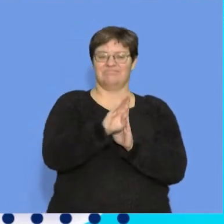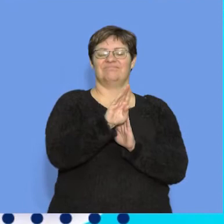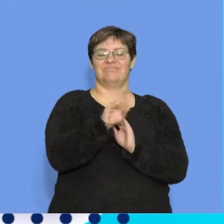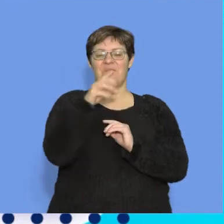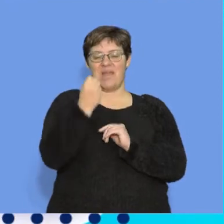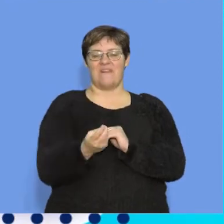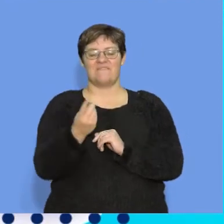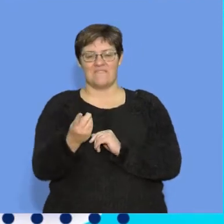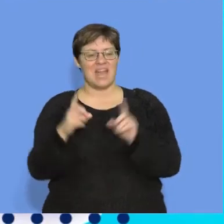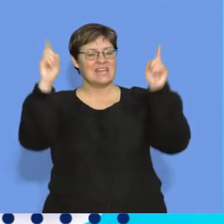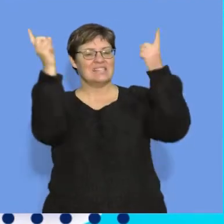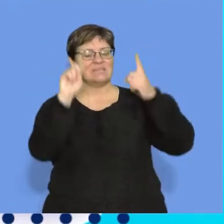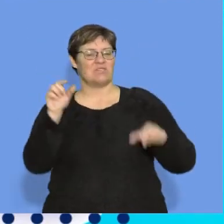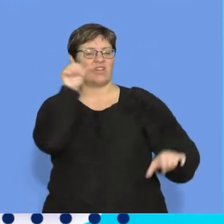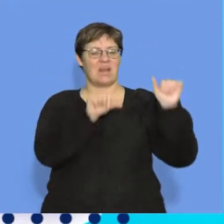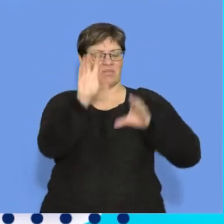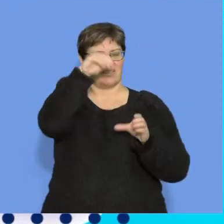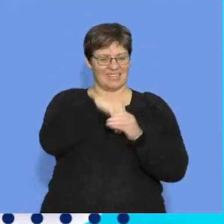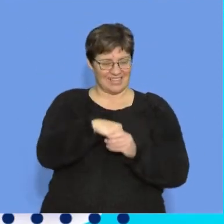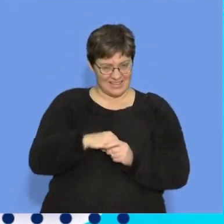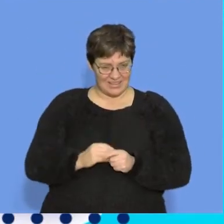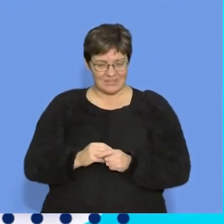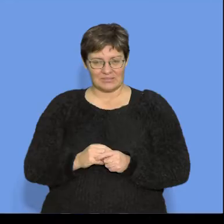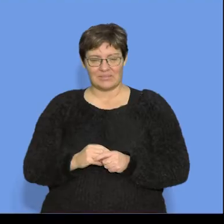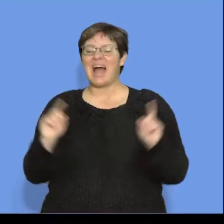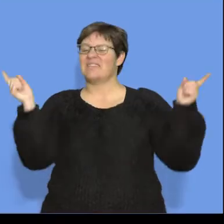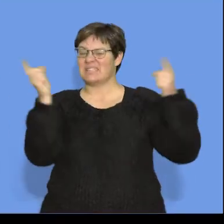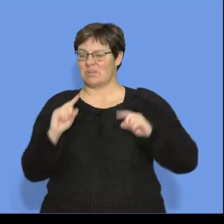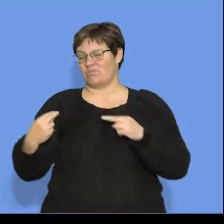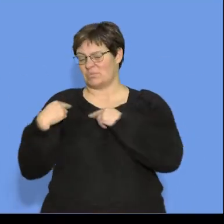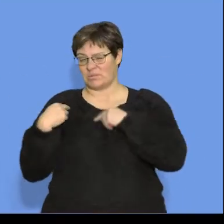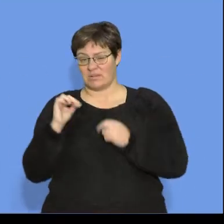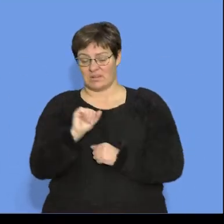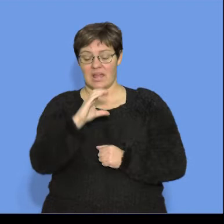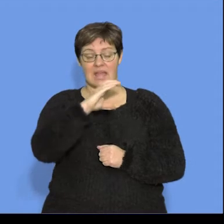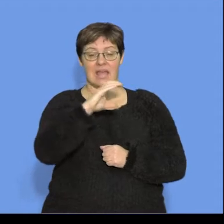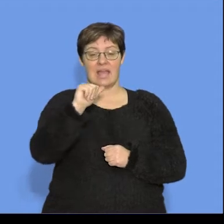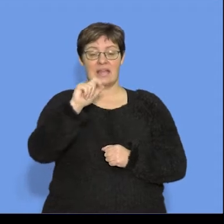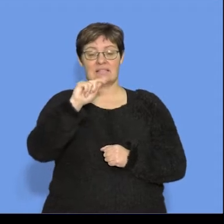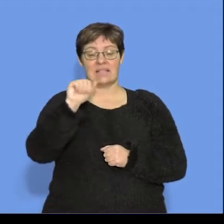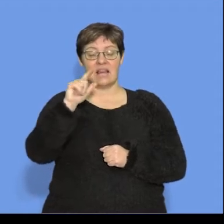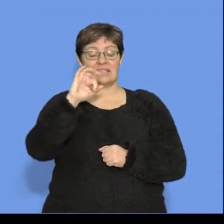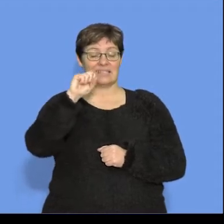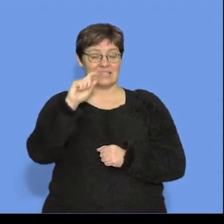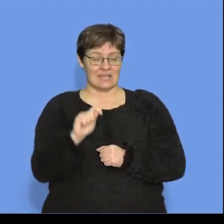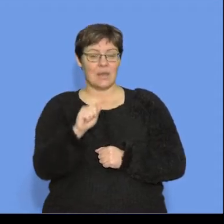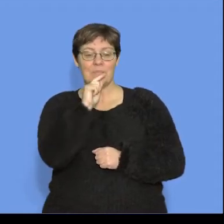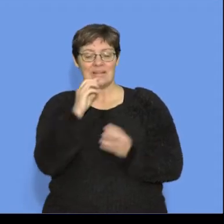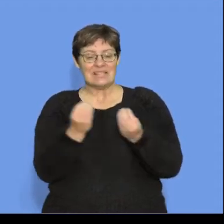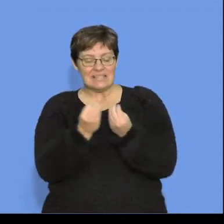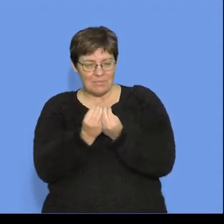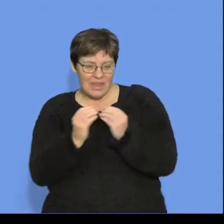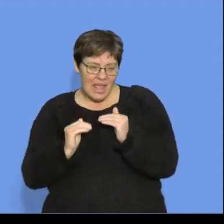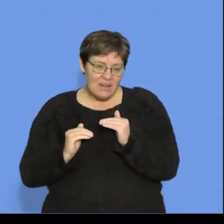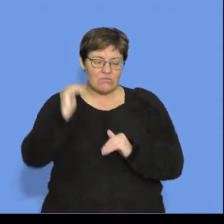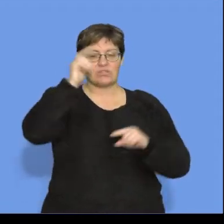these special chemicals around. They serve a special job. A catalyst is a substance that increases